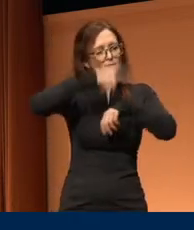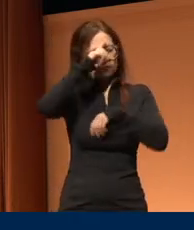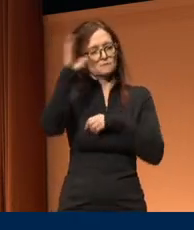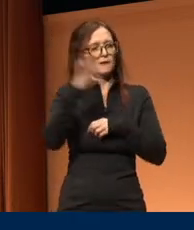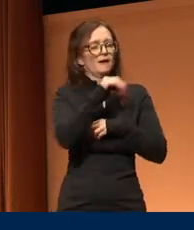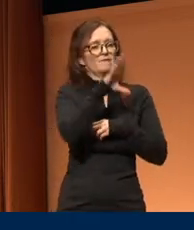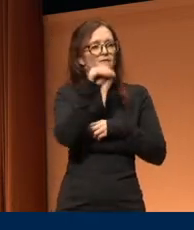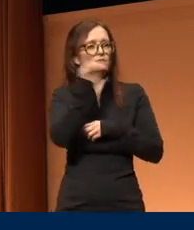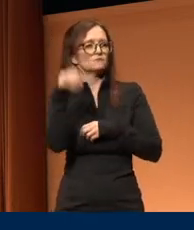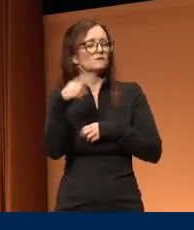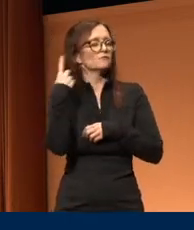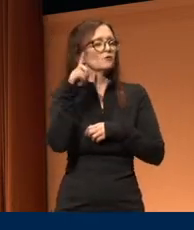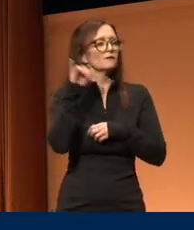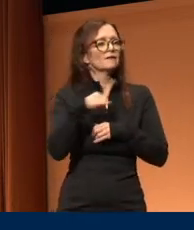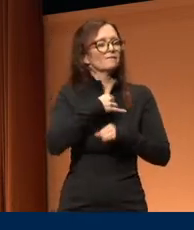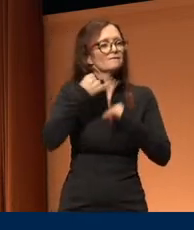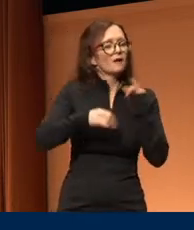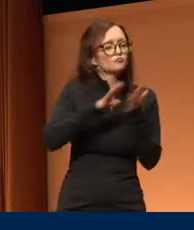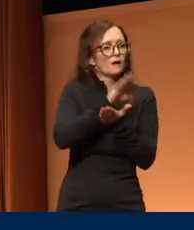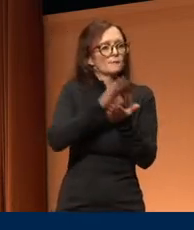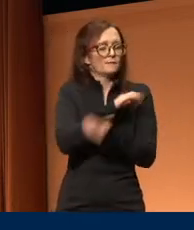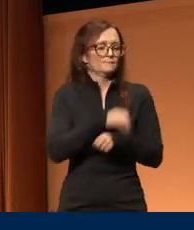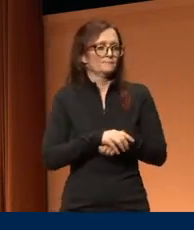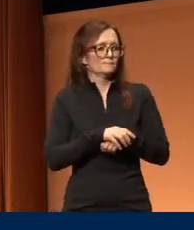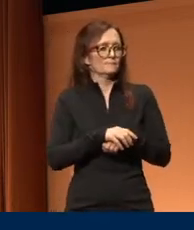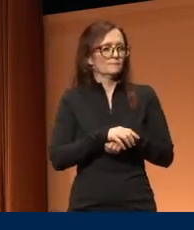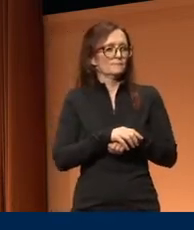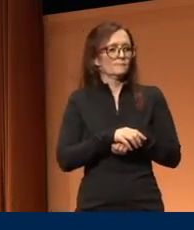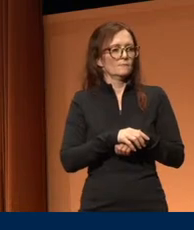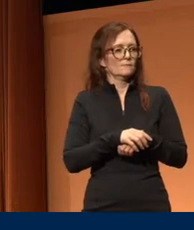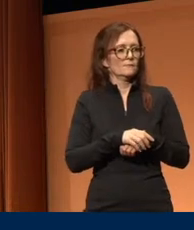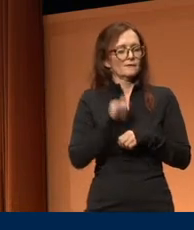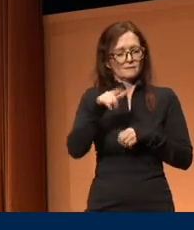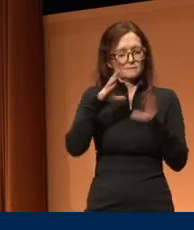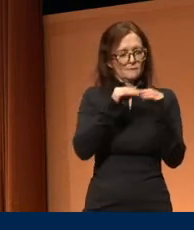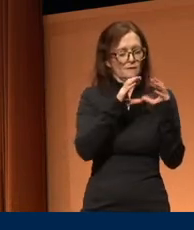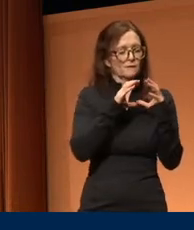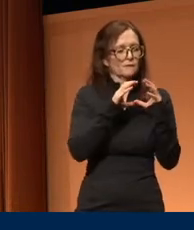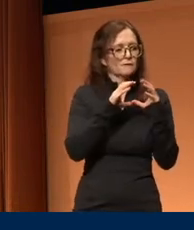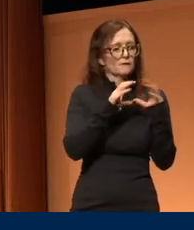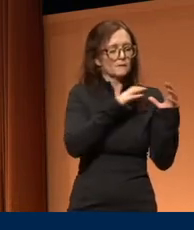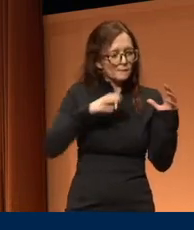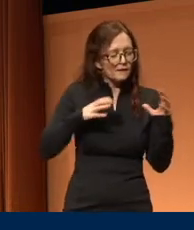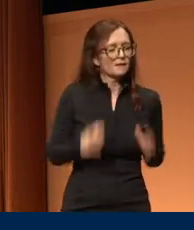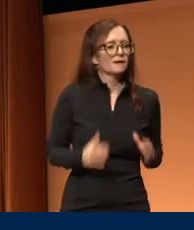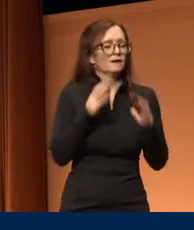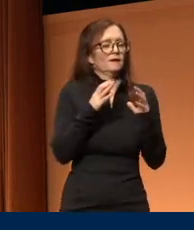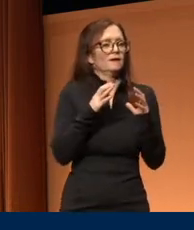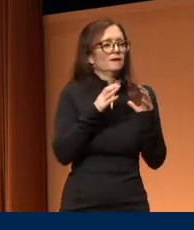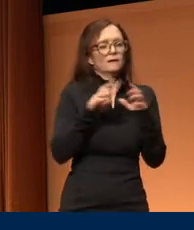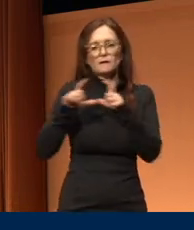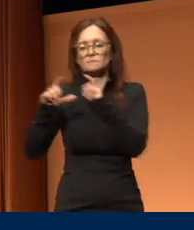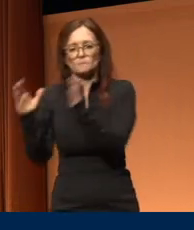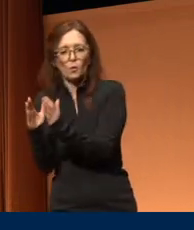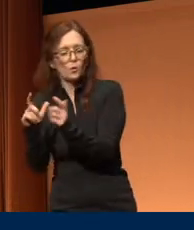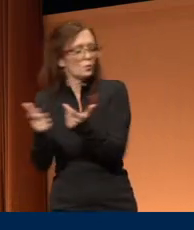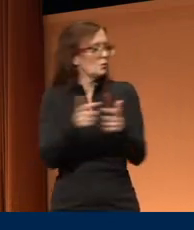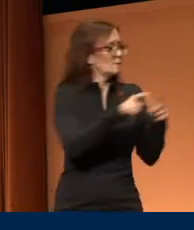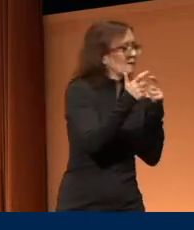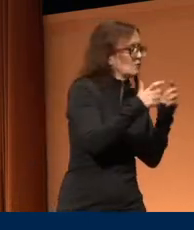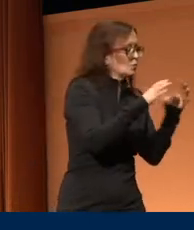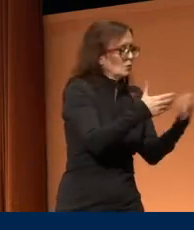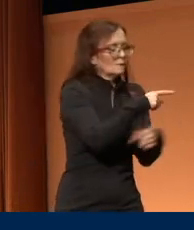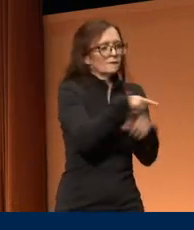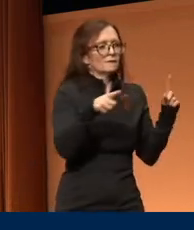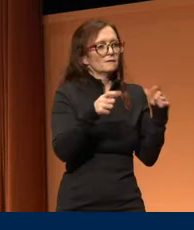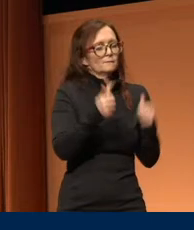and 50% of the final document. To us on the governance committee, this reconciliation of majority and minority was